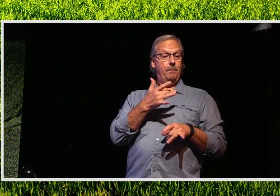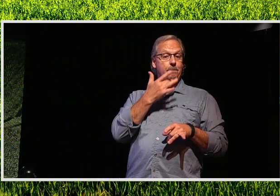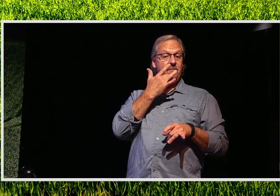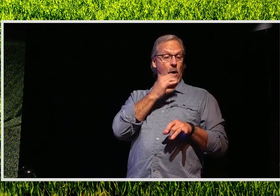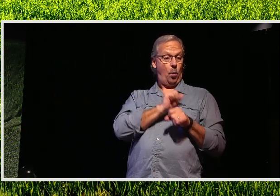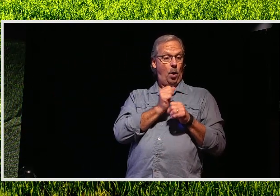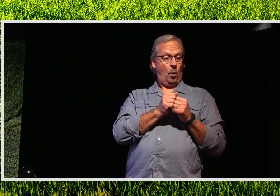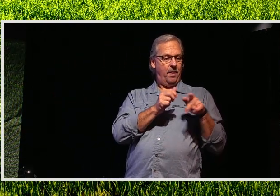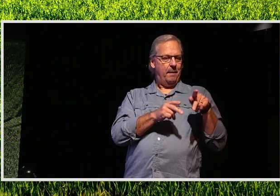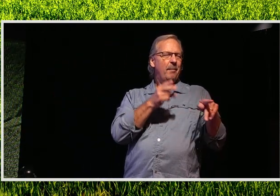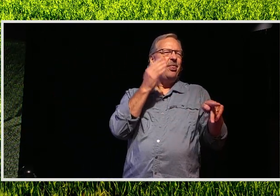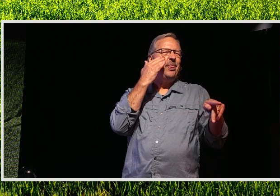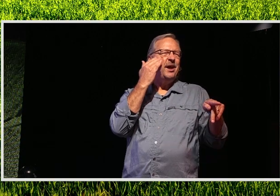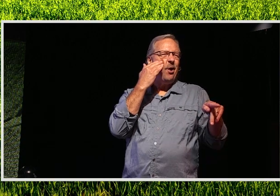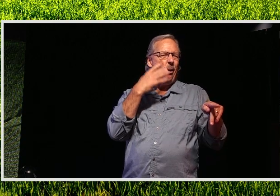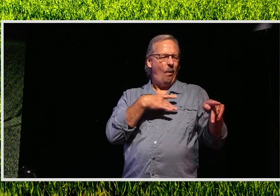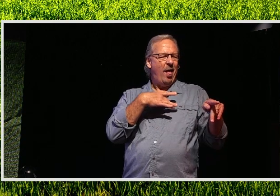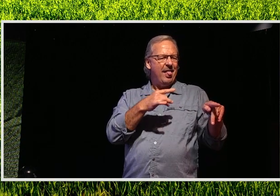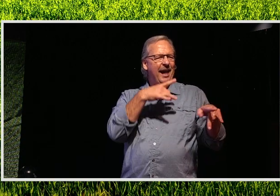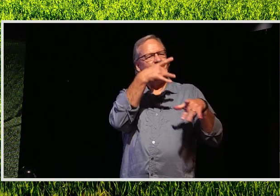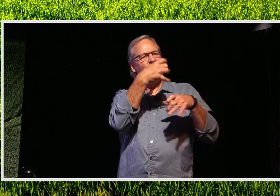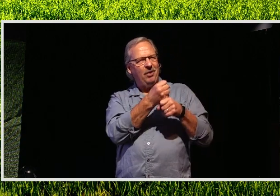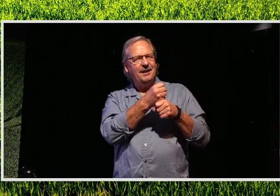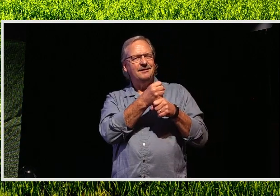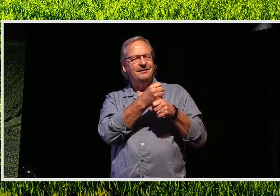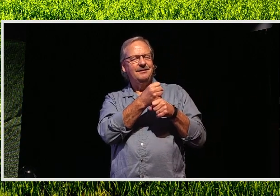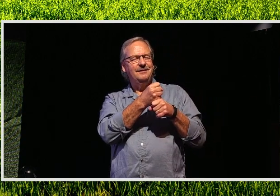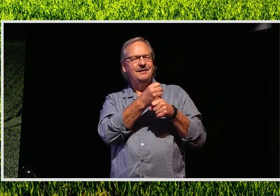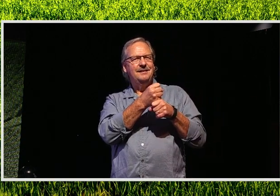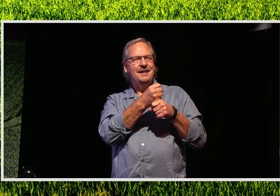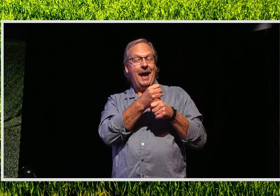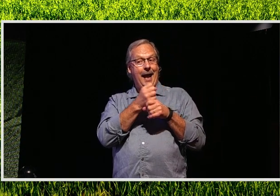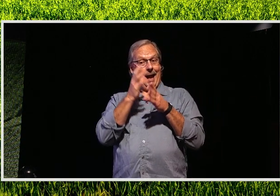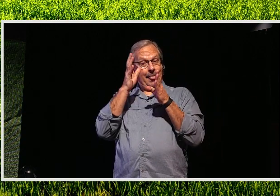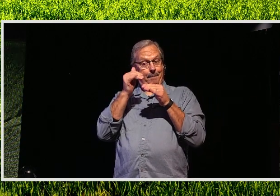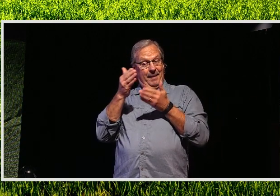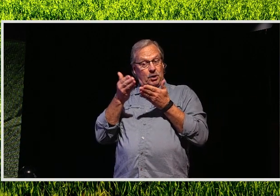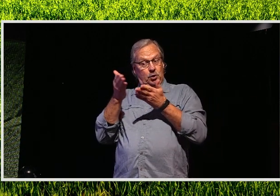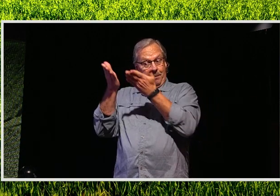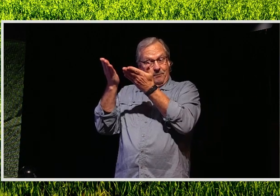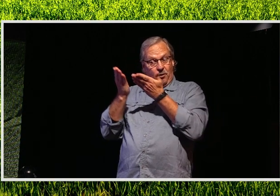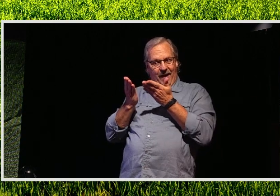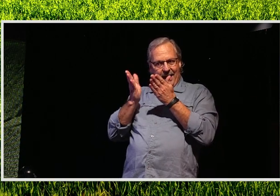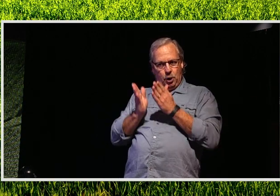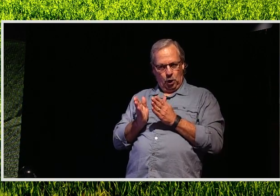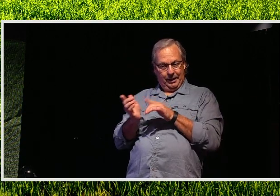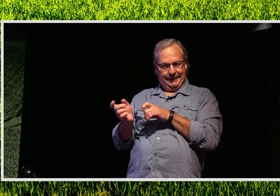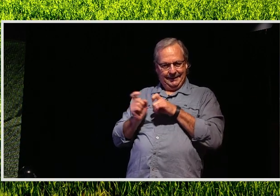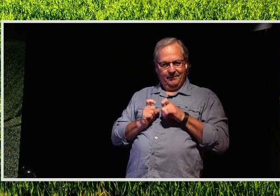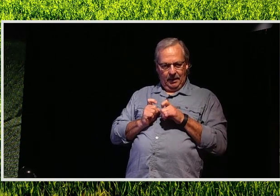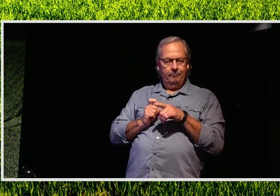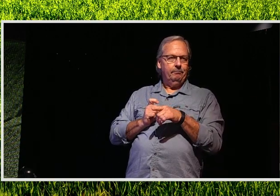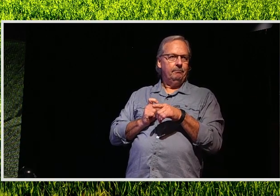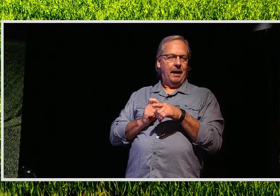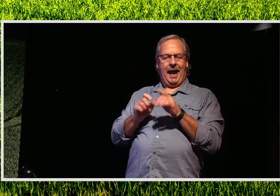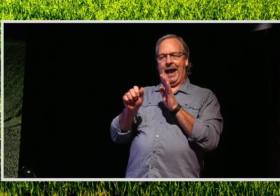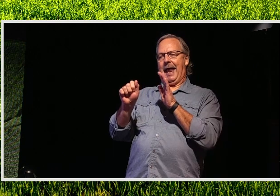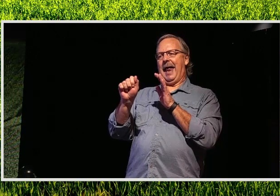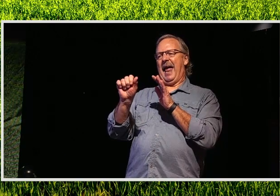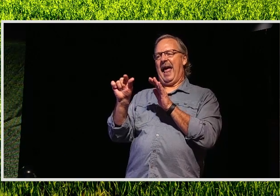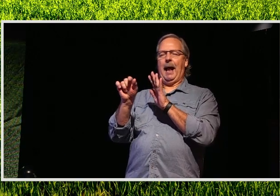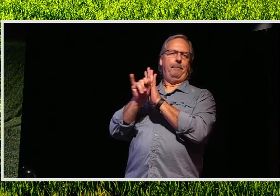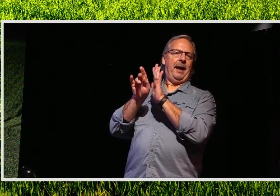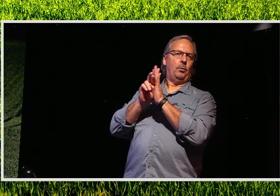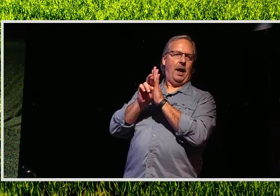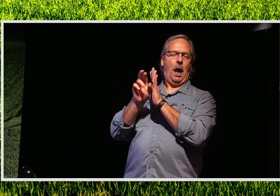people that they know, like, and trust, and they expect their service providers to have an agricultural background and understand